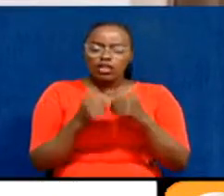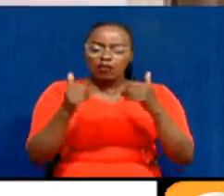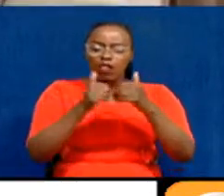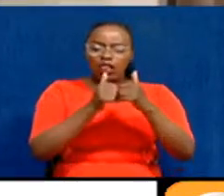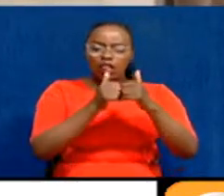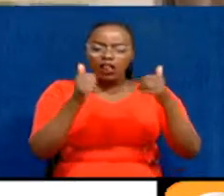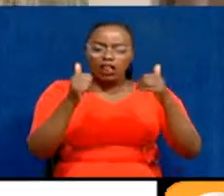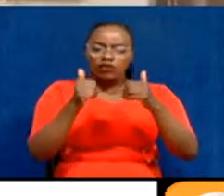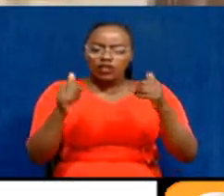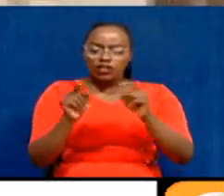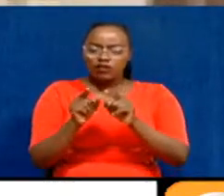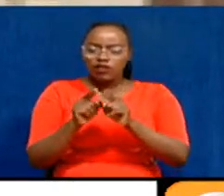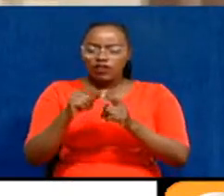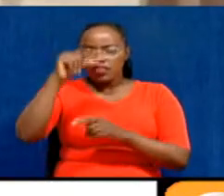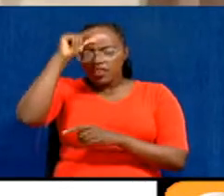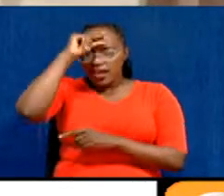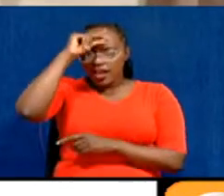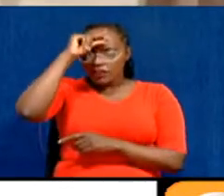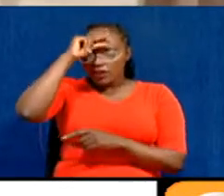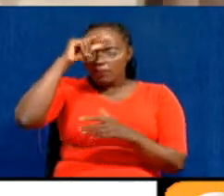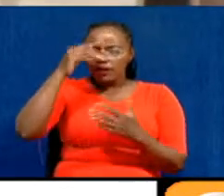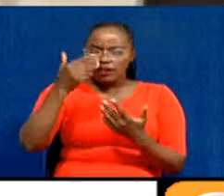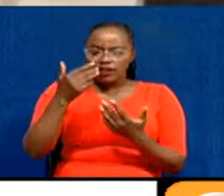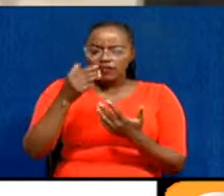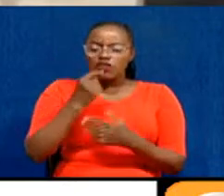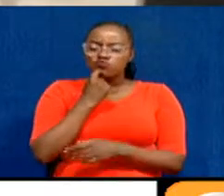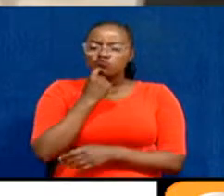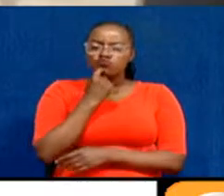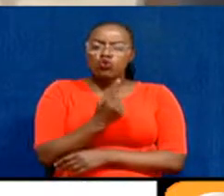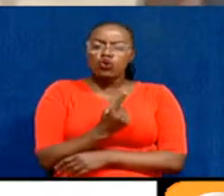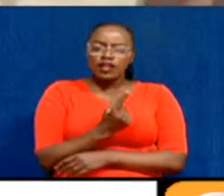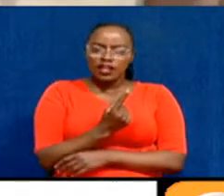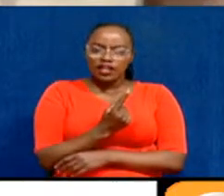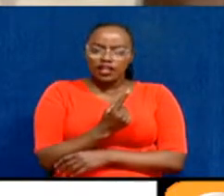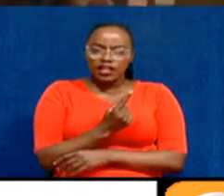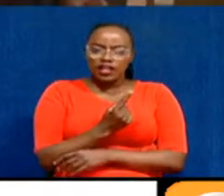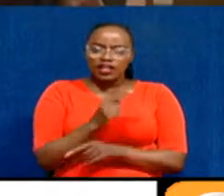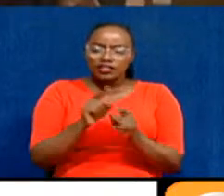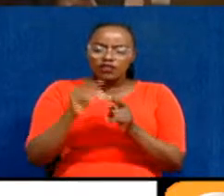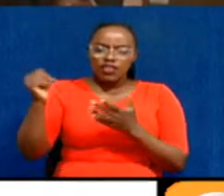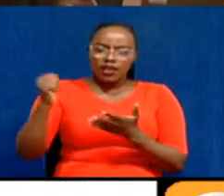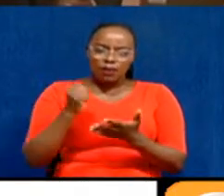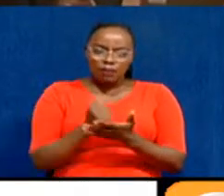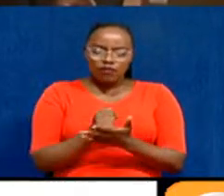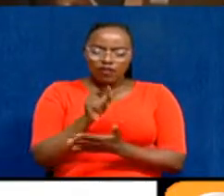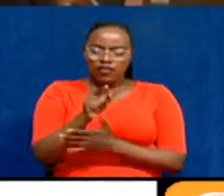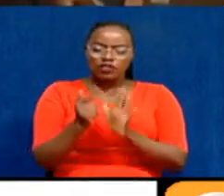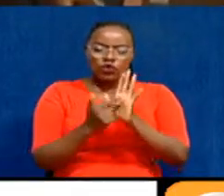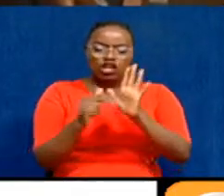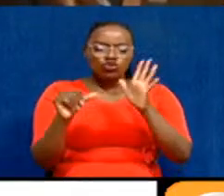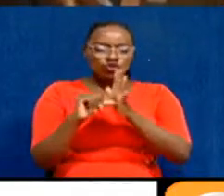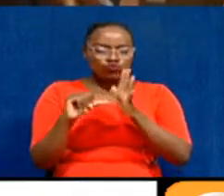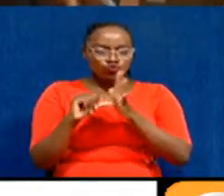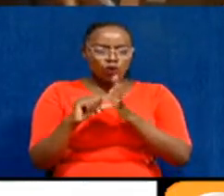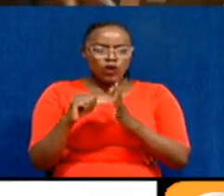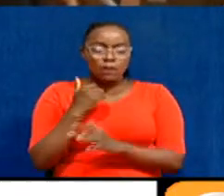going on, purging the government of Mwai appointees. Those are signs of